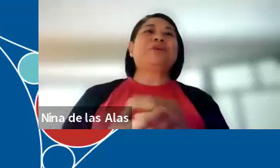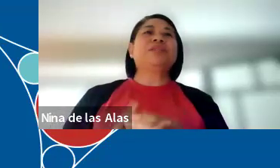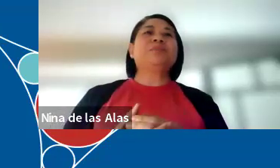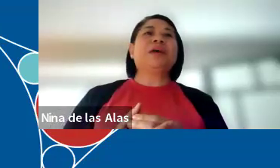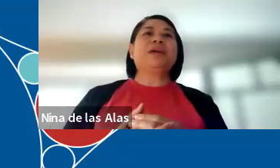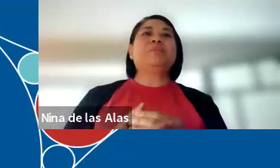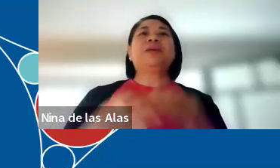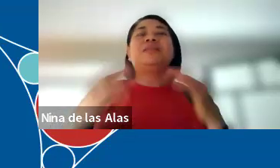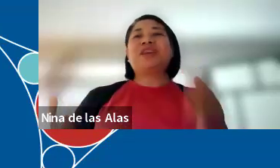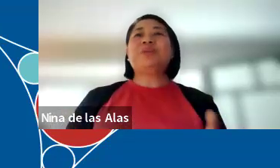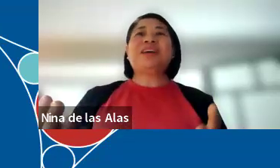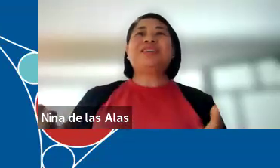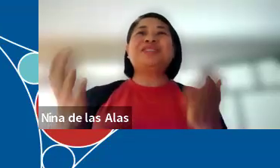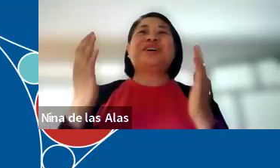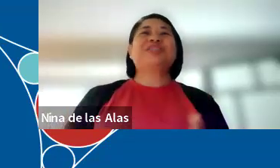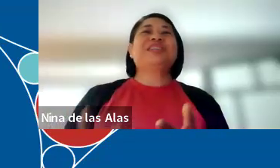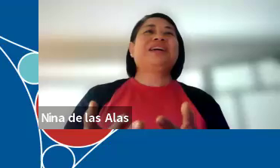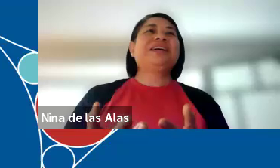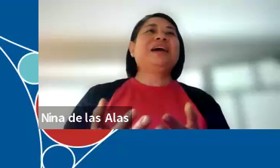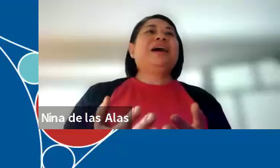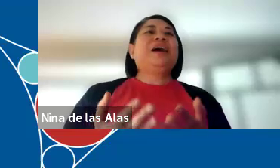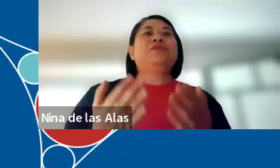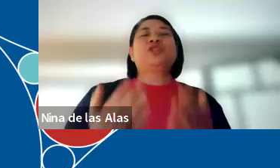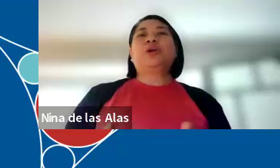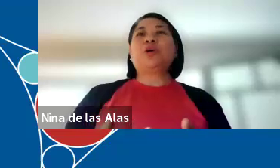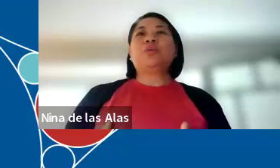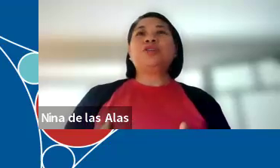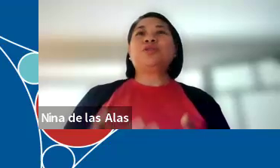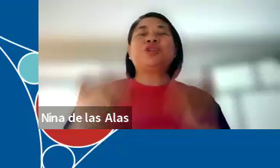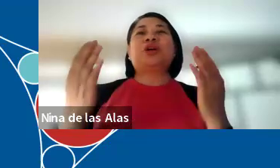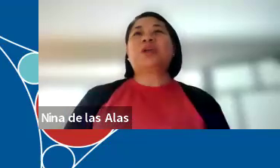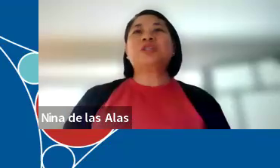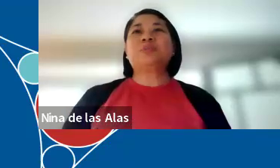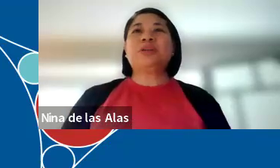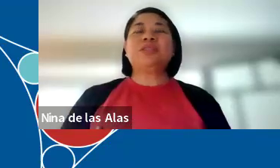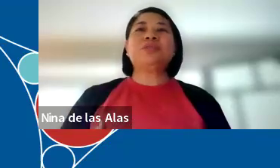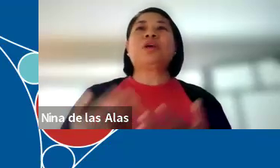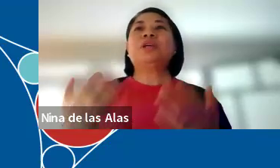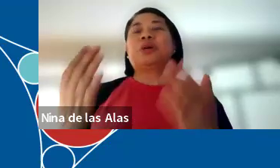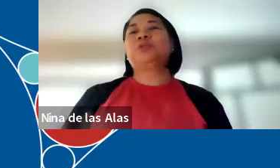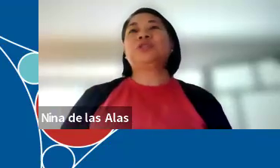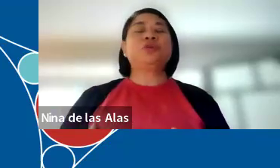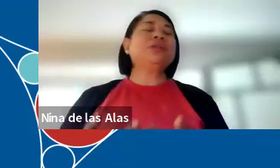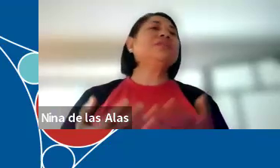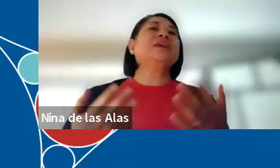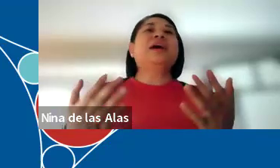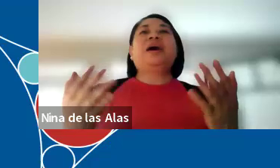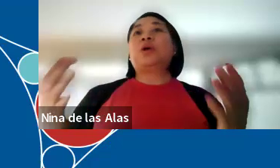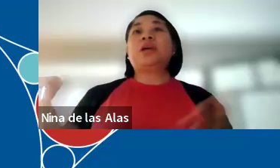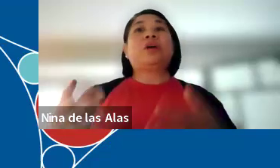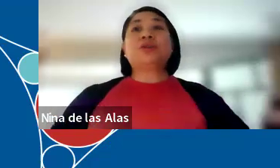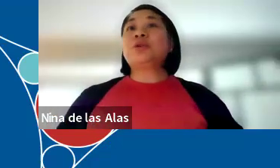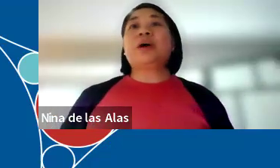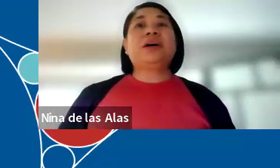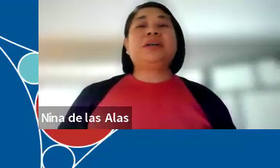coming and participating. A big thank you again to Dr. Yang for sharing her research and her experiences working directly with students